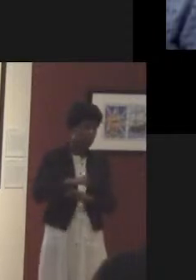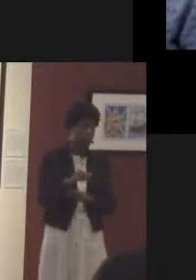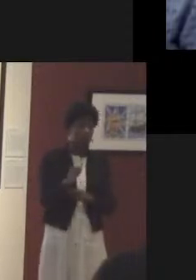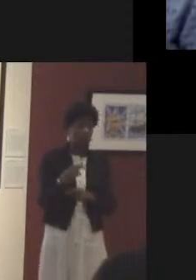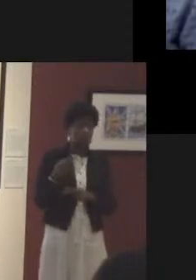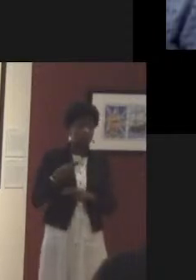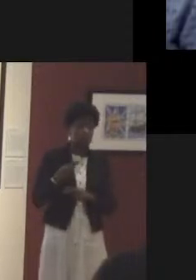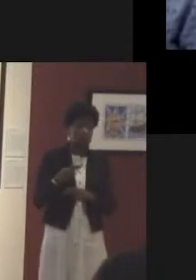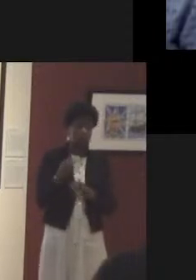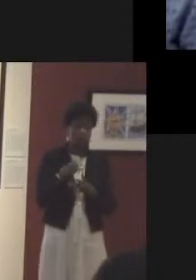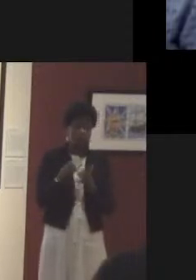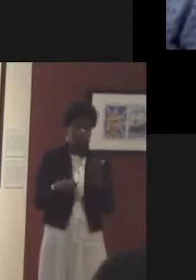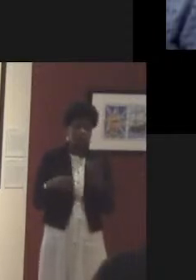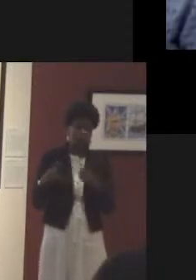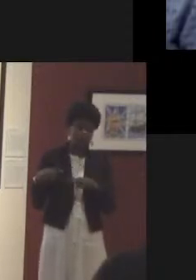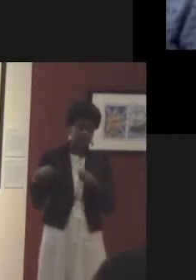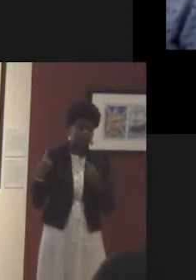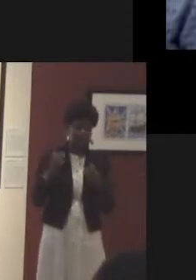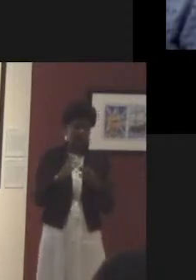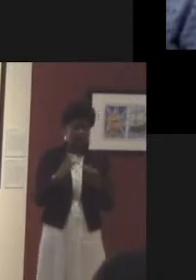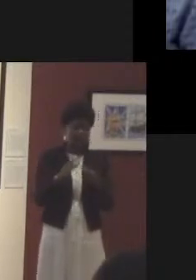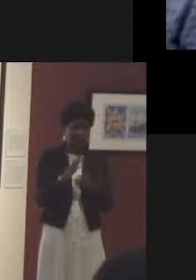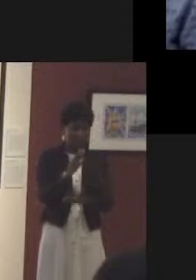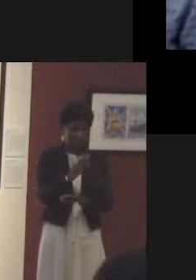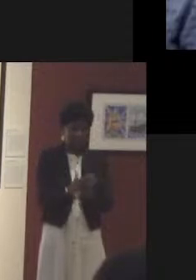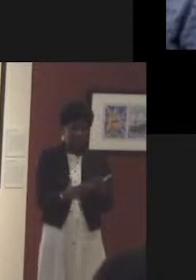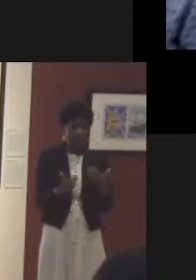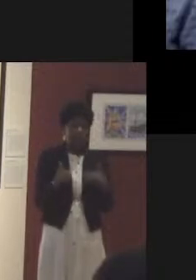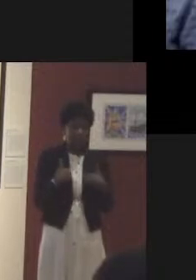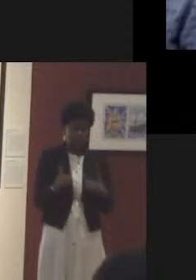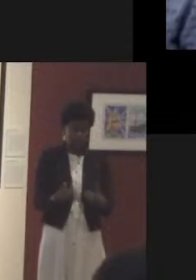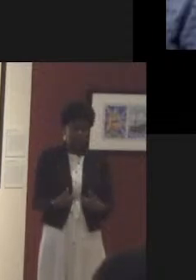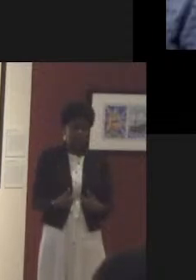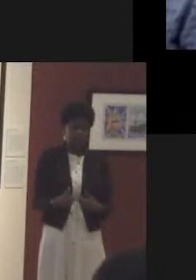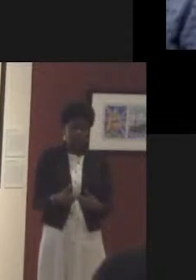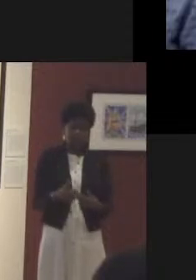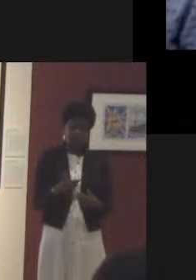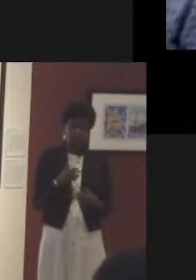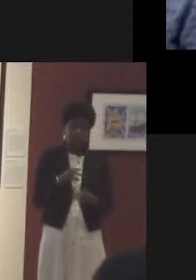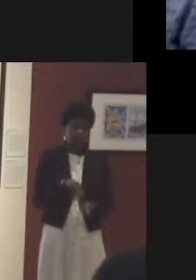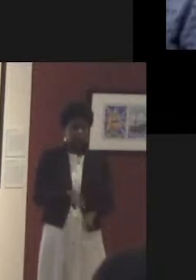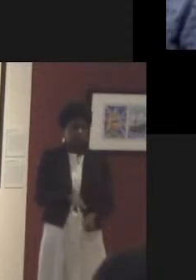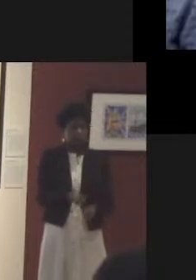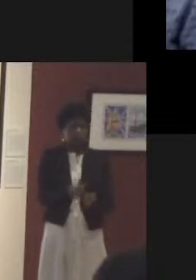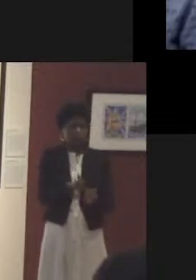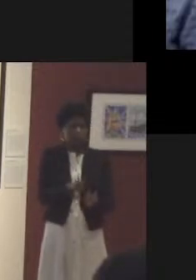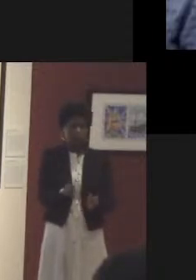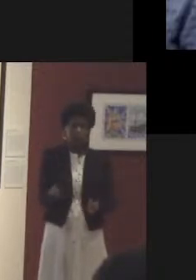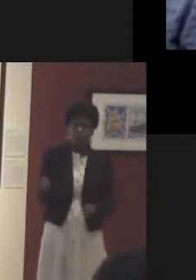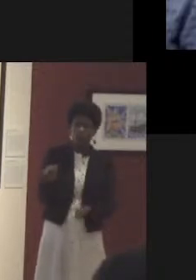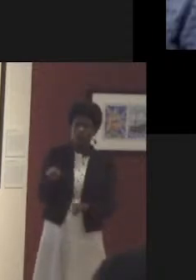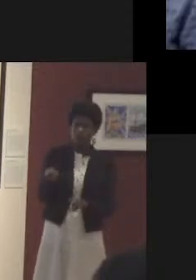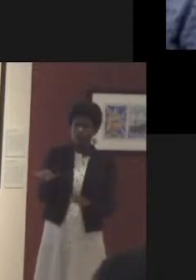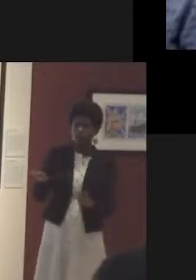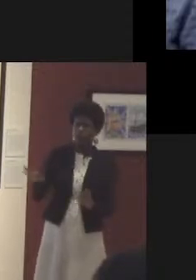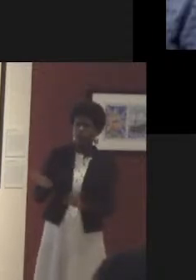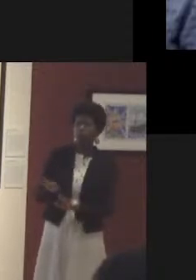of art that declares some bodies as monumental and others as inconsequential.